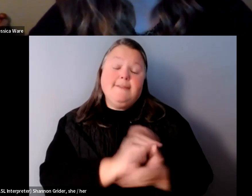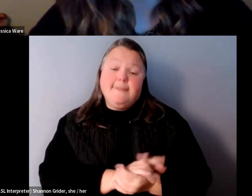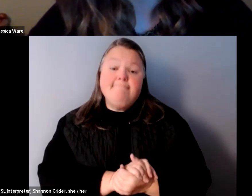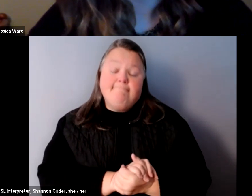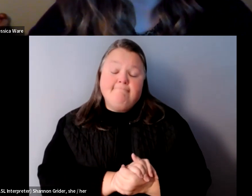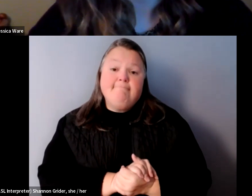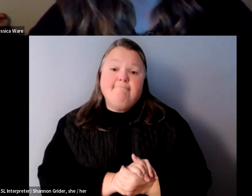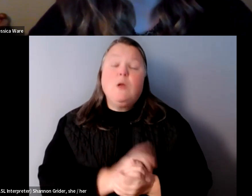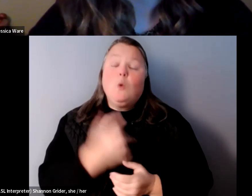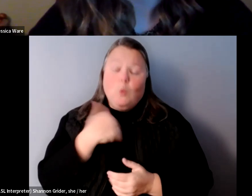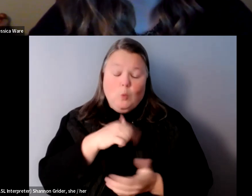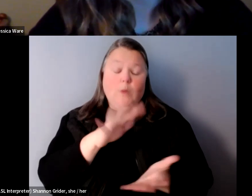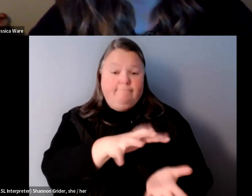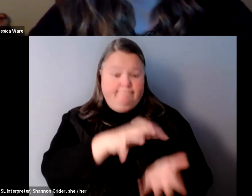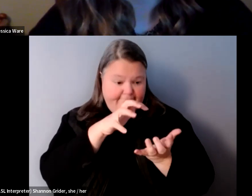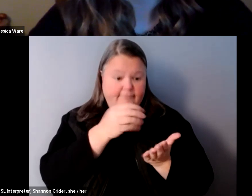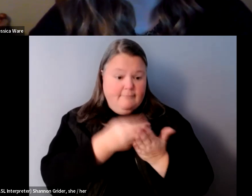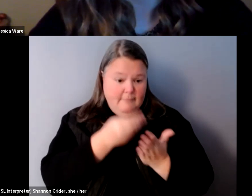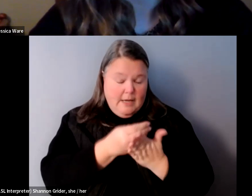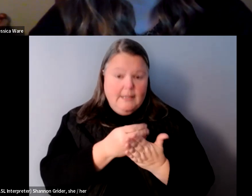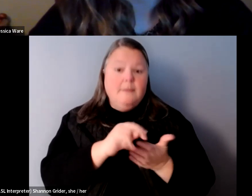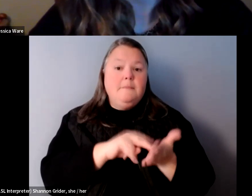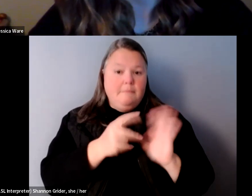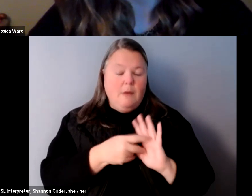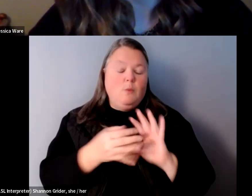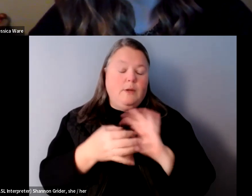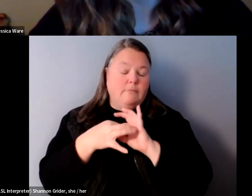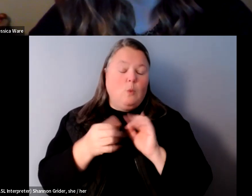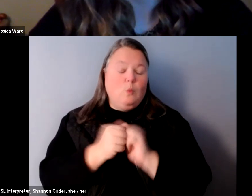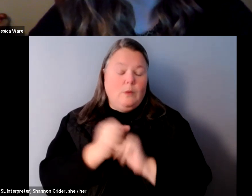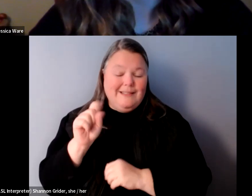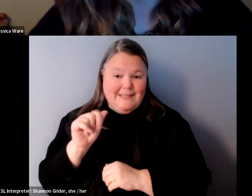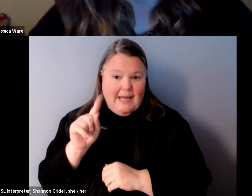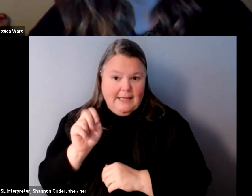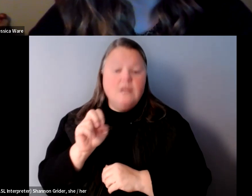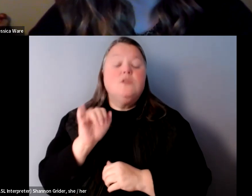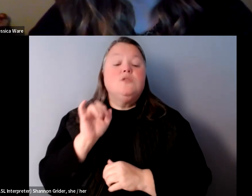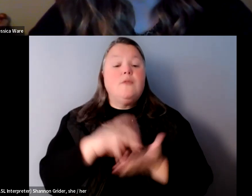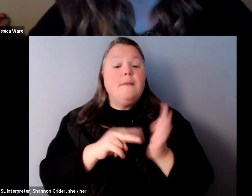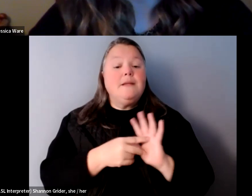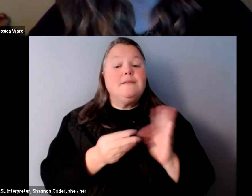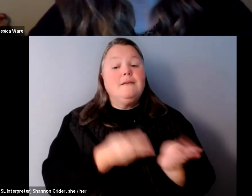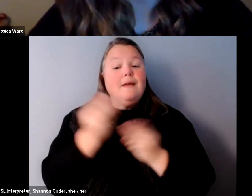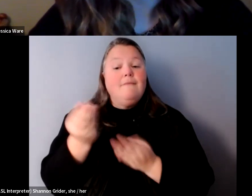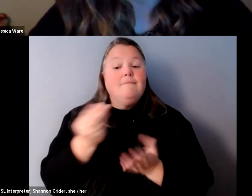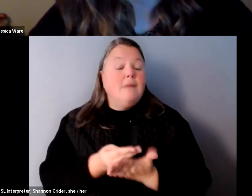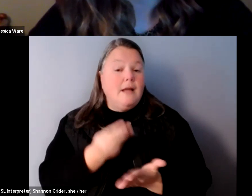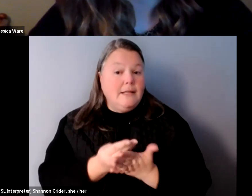that we were able to participate in with the state, and it allowed some monies because we had some